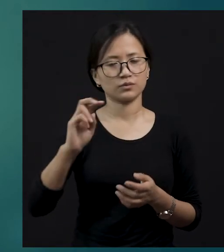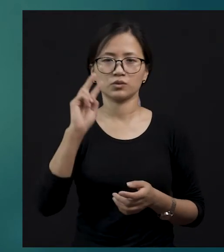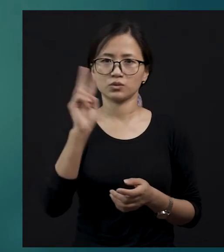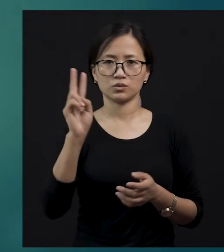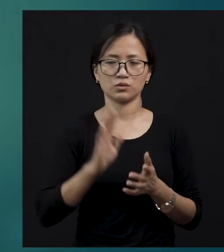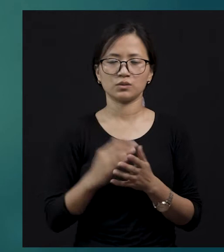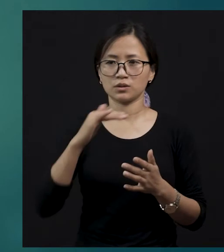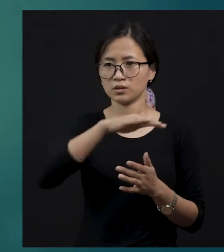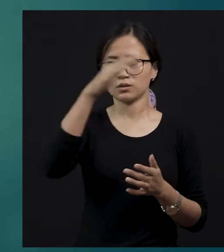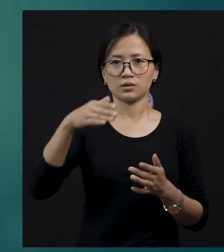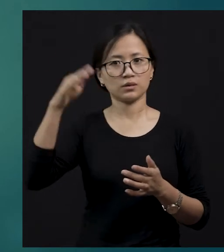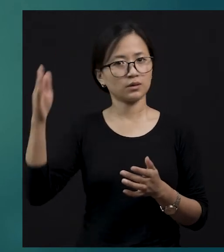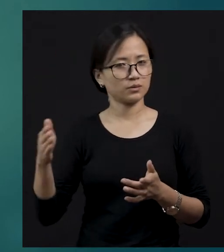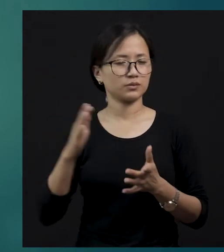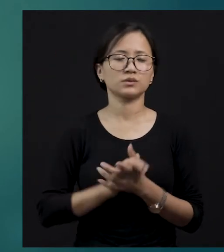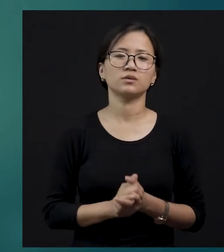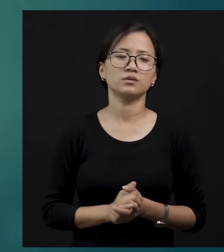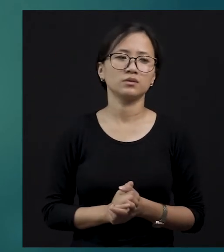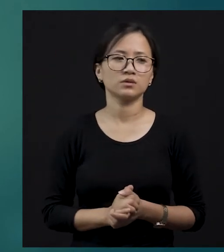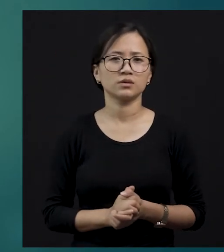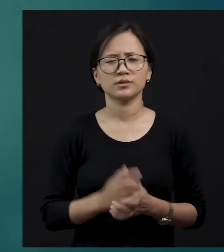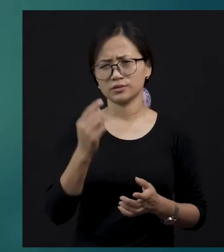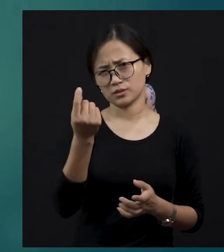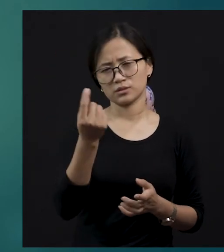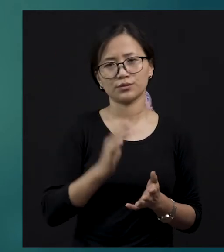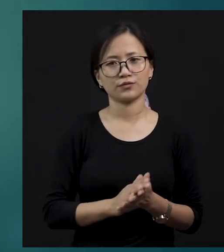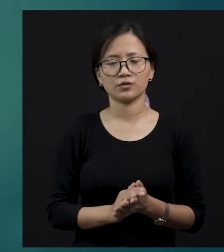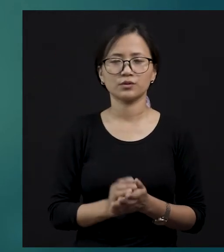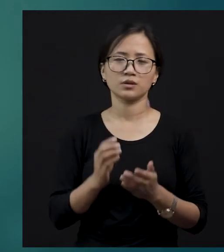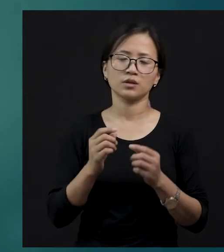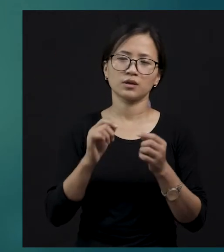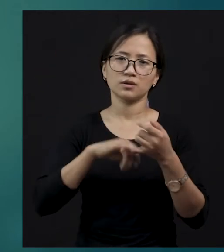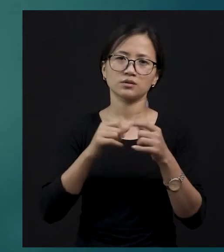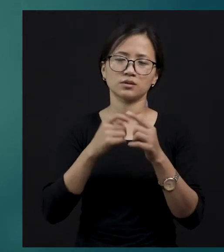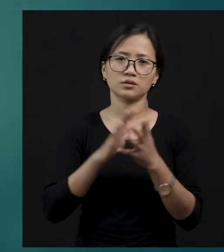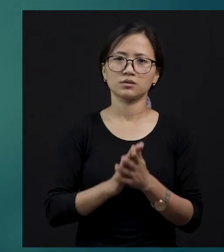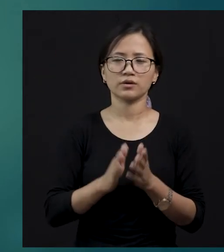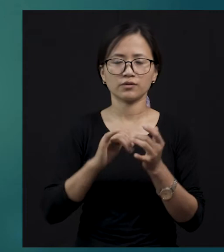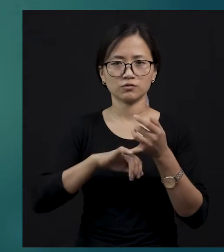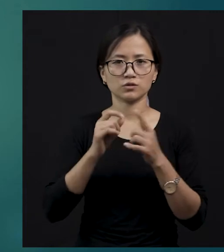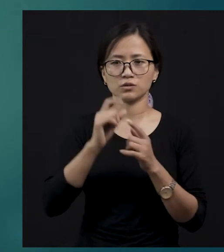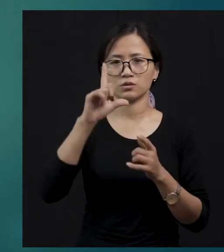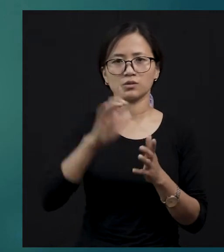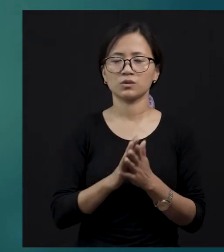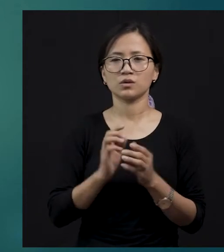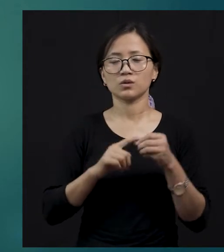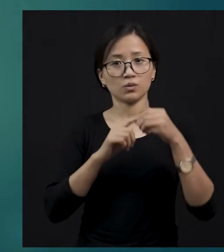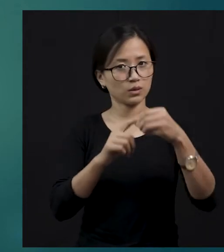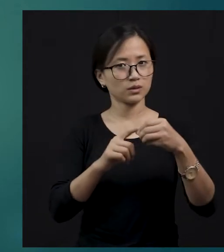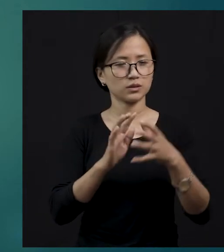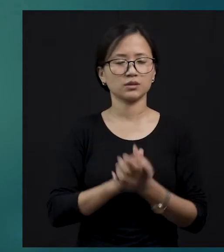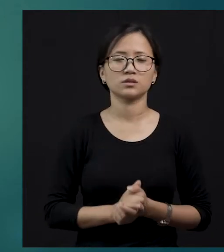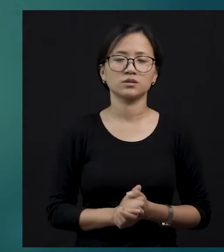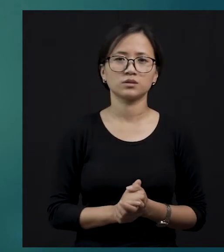2 humps. And these humps are not just there for the sake of being there, but it has special quality, okay? It